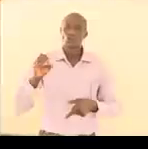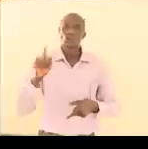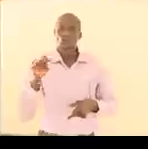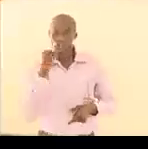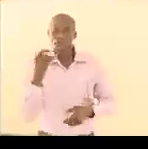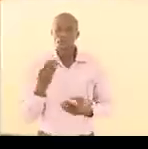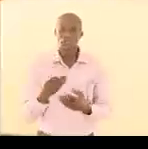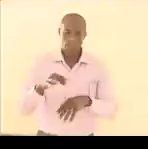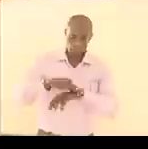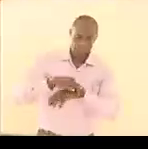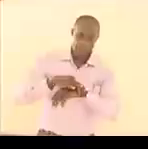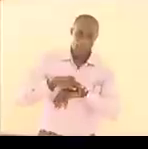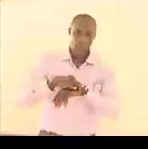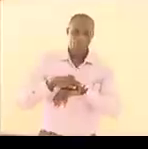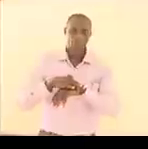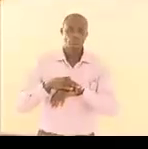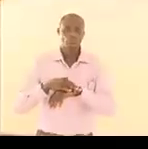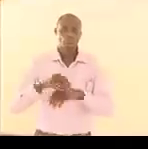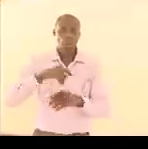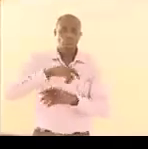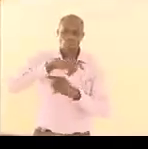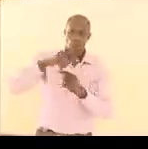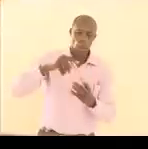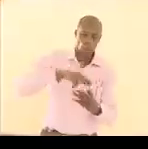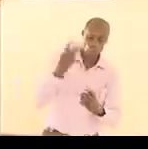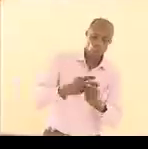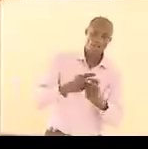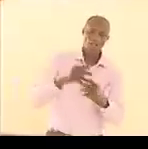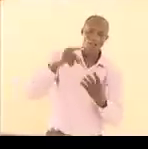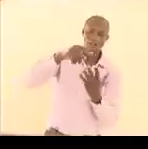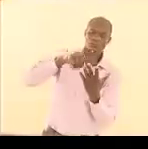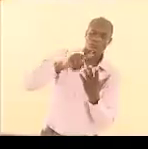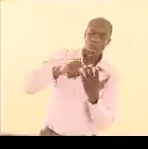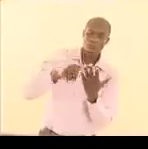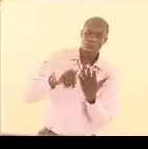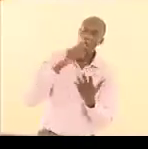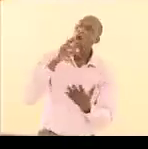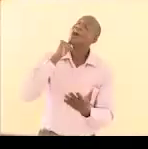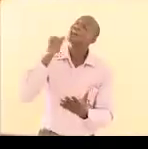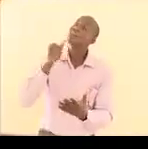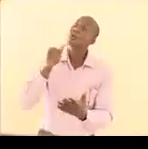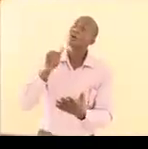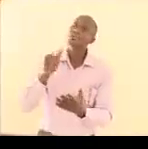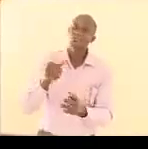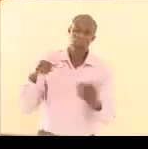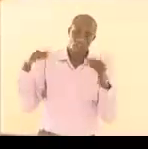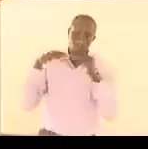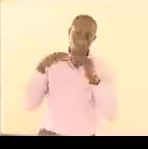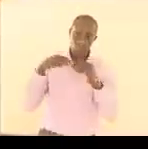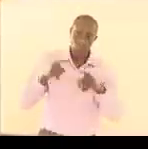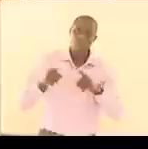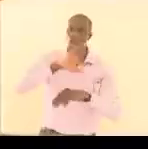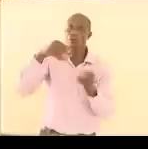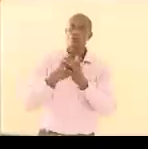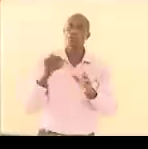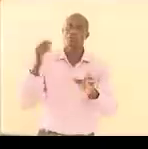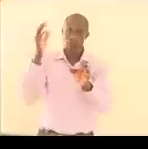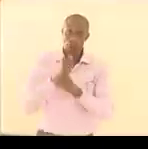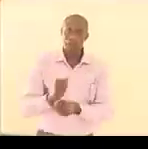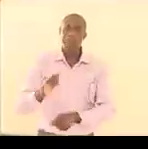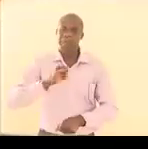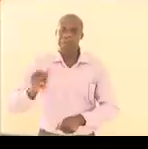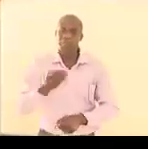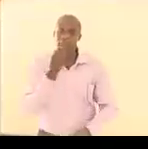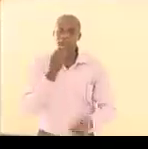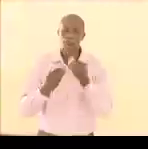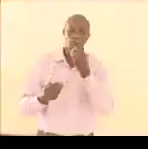the fullness thereof, and while fingers are not equal, each finger gets basic nourishment.